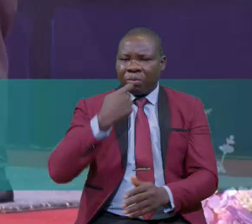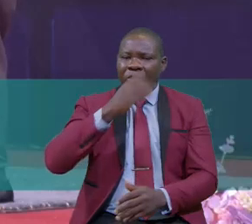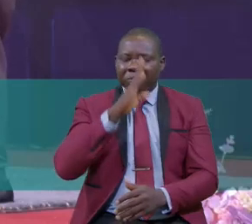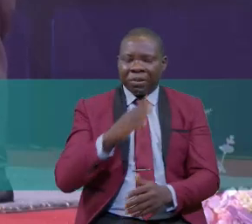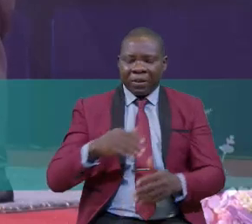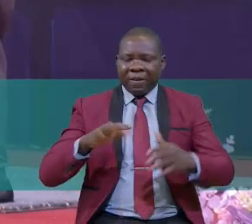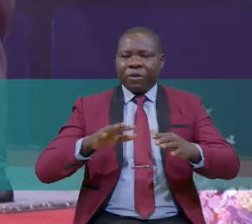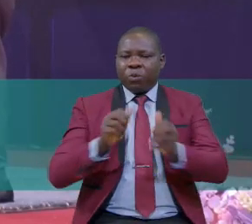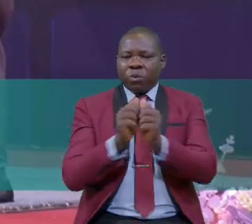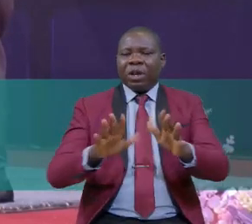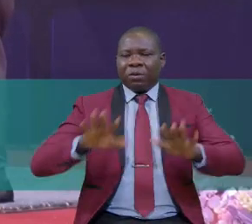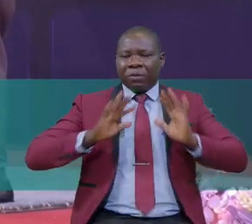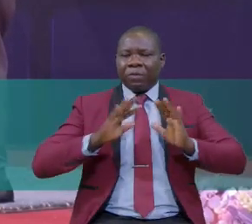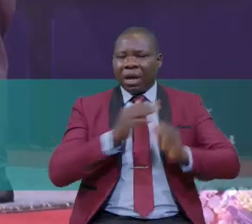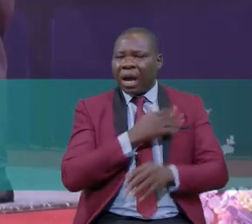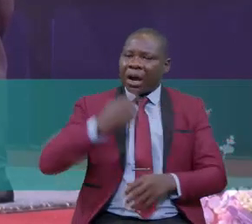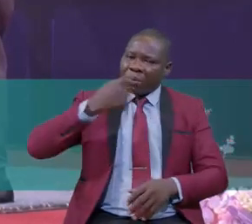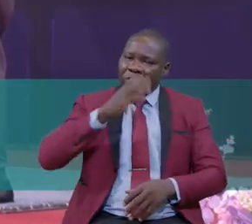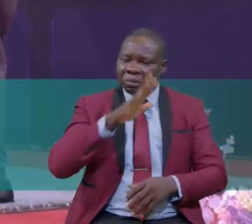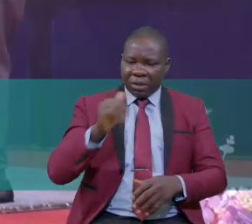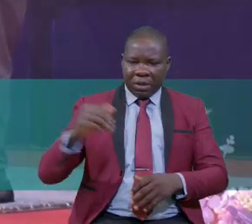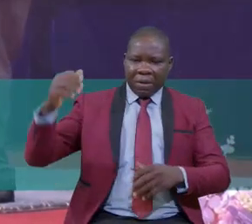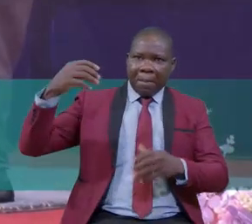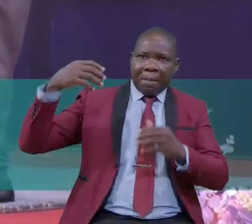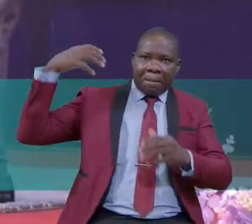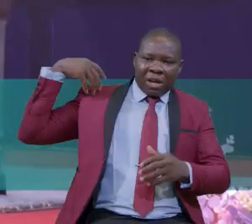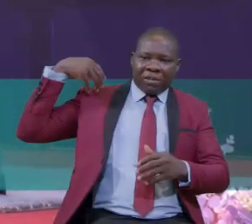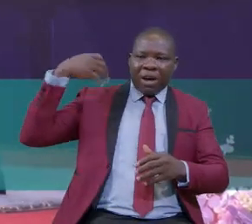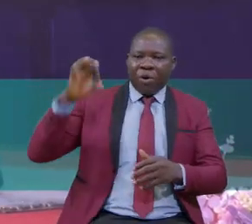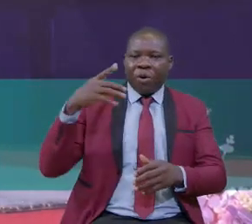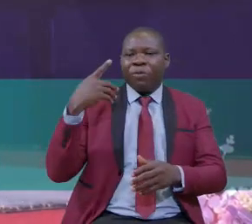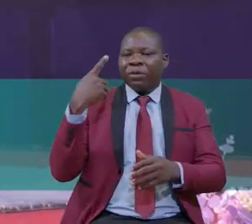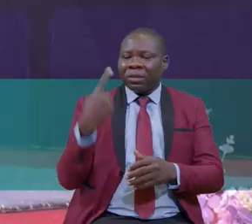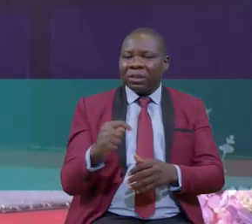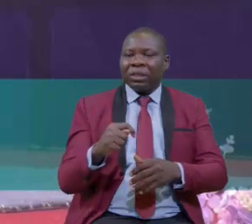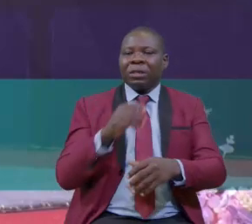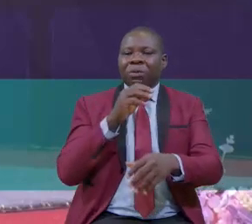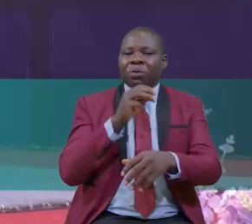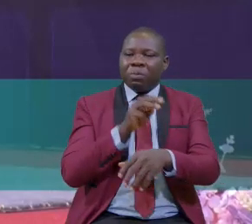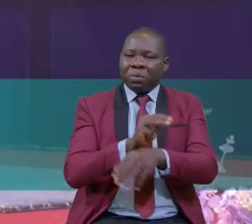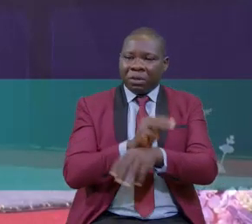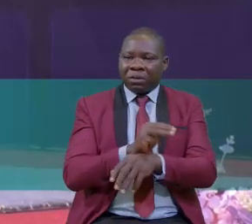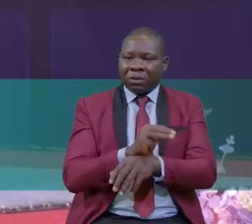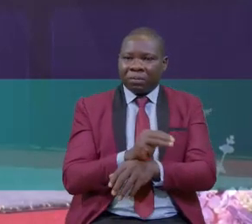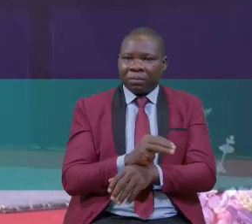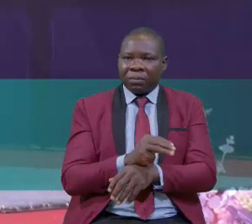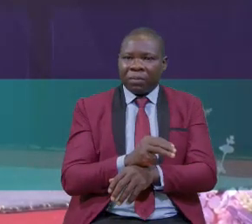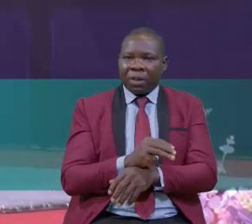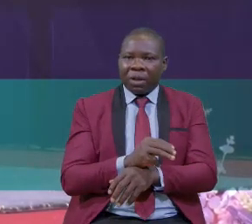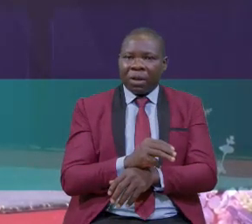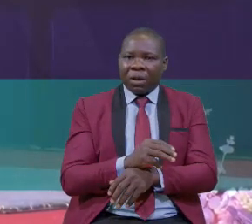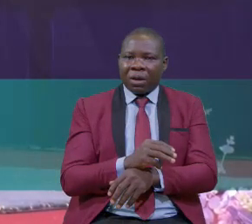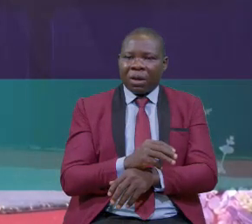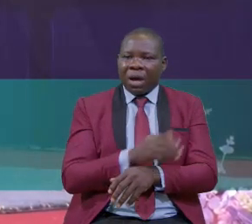a master of the ministry of the apostle, and some prophets. The times, you know,